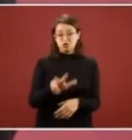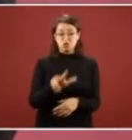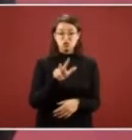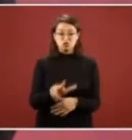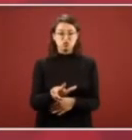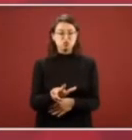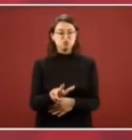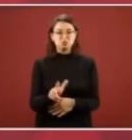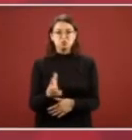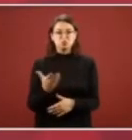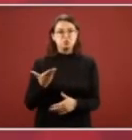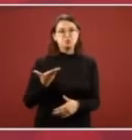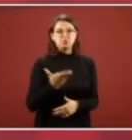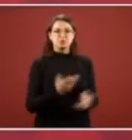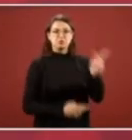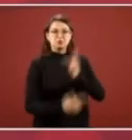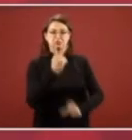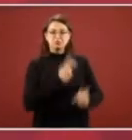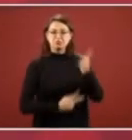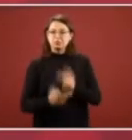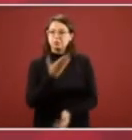2018.